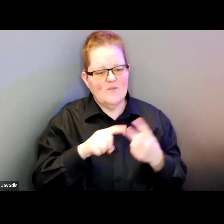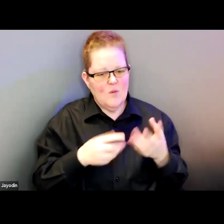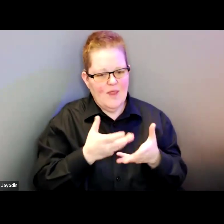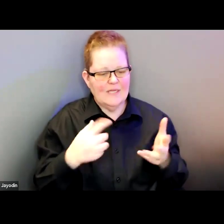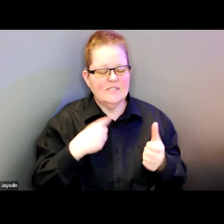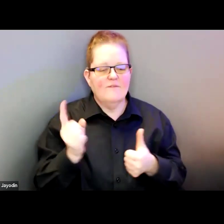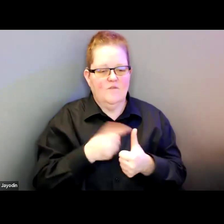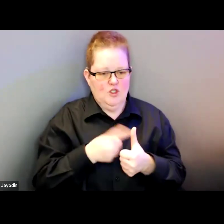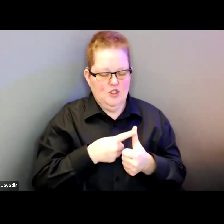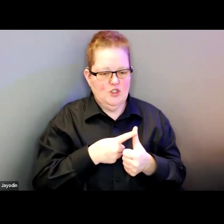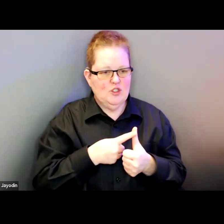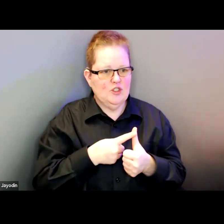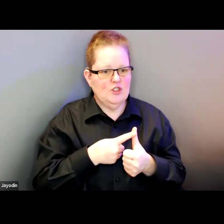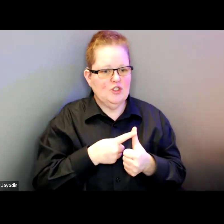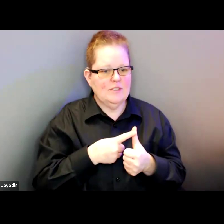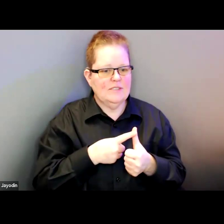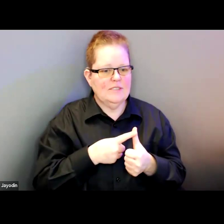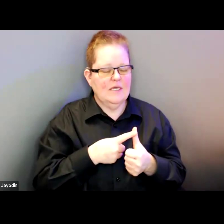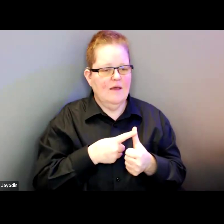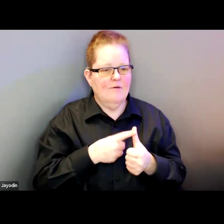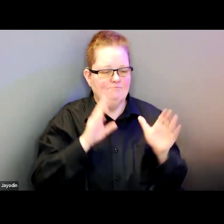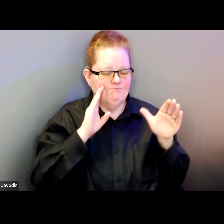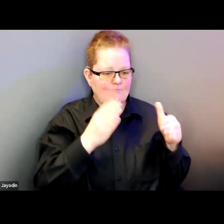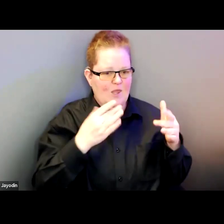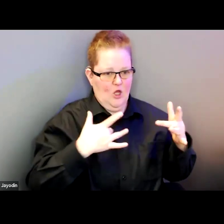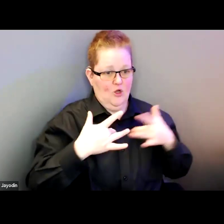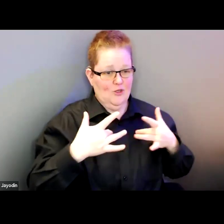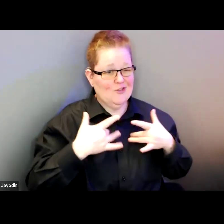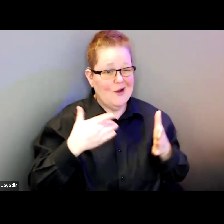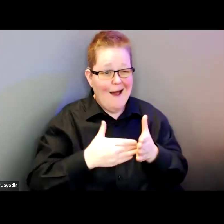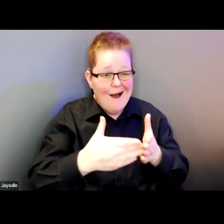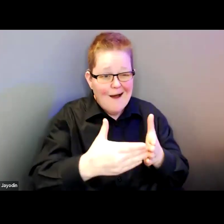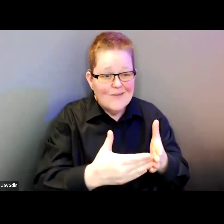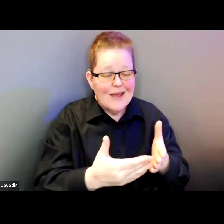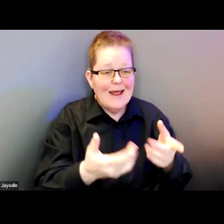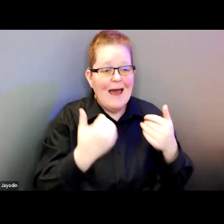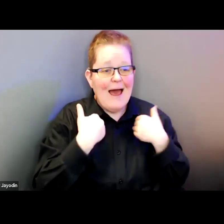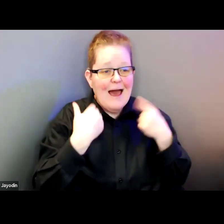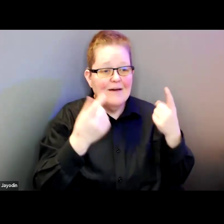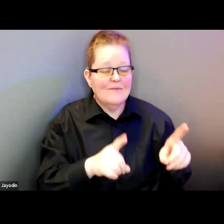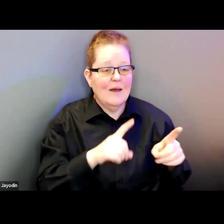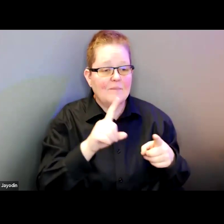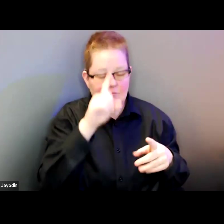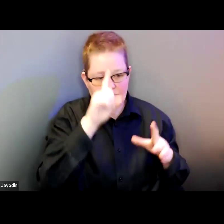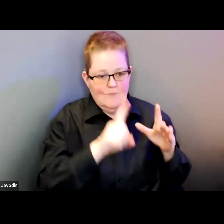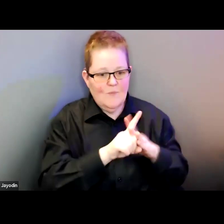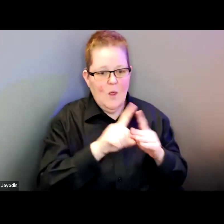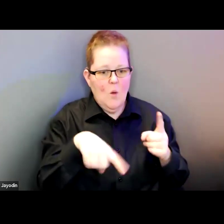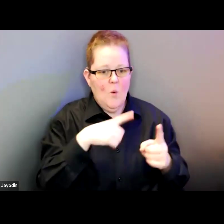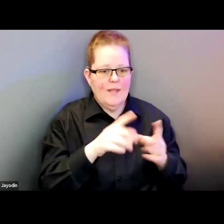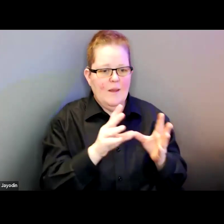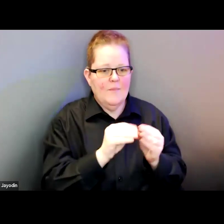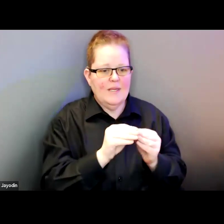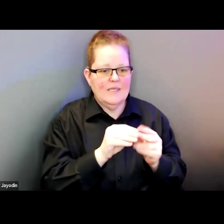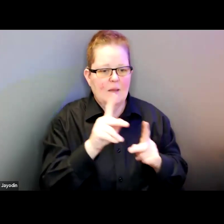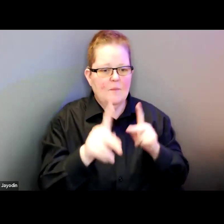is the concern that I often have when I go to meetings, which is like the idea of like people being in listening mode,